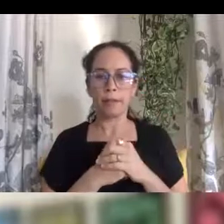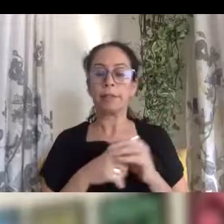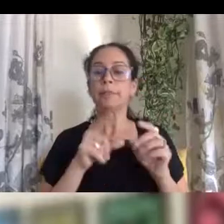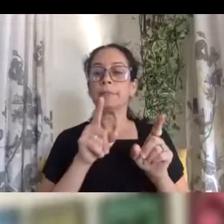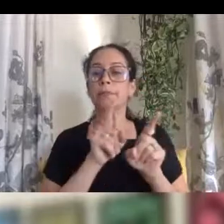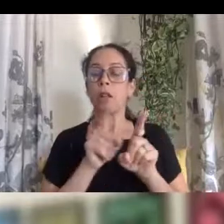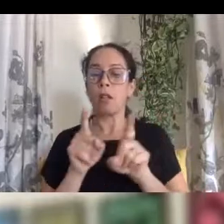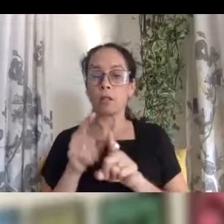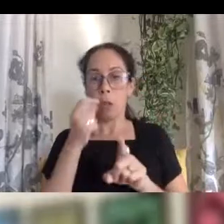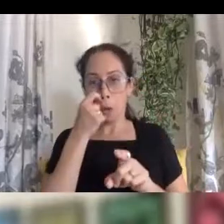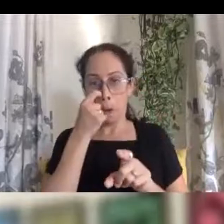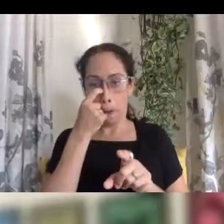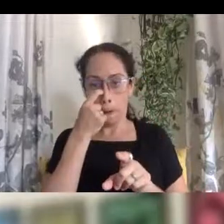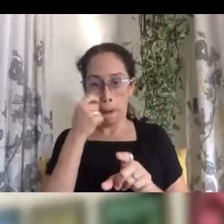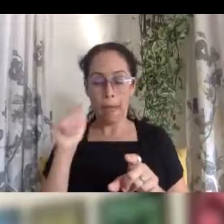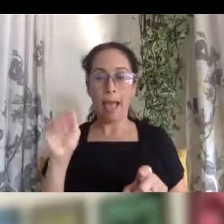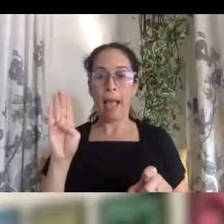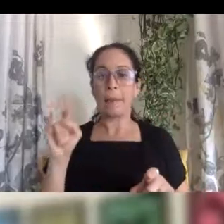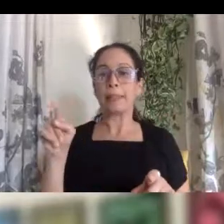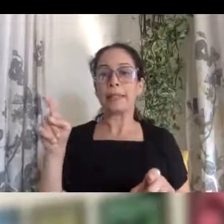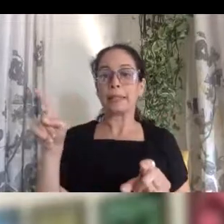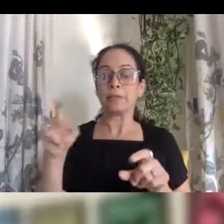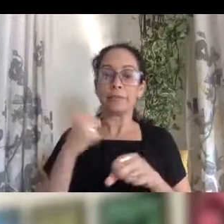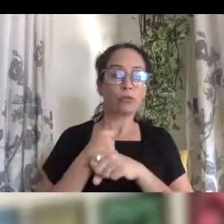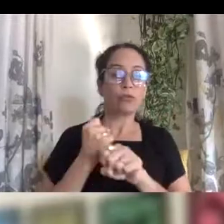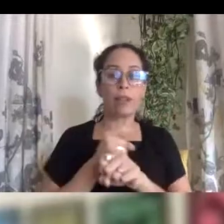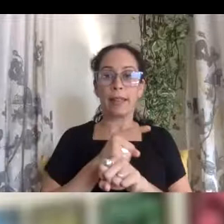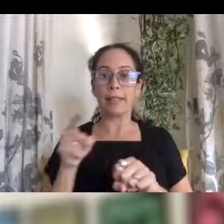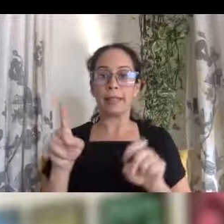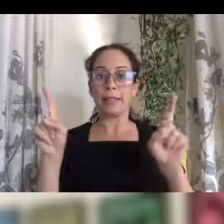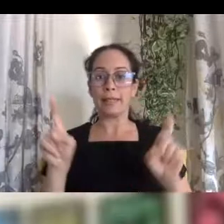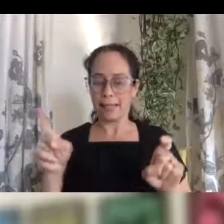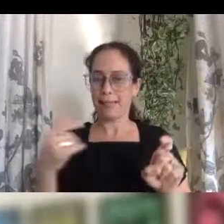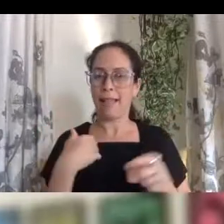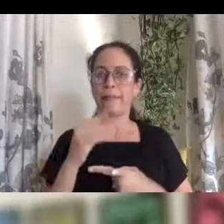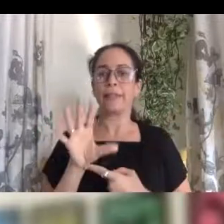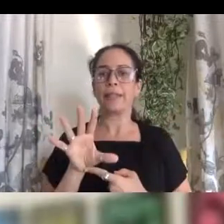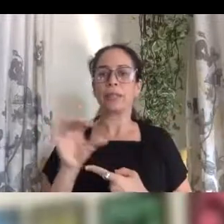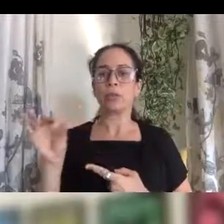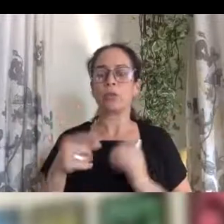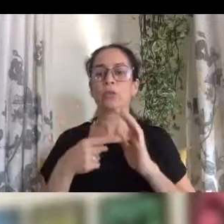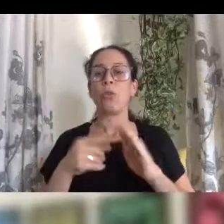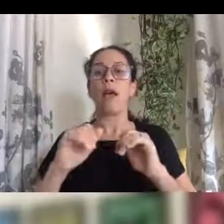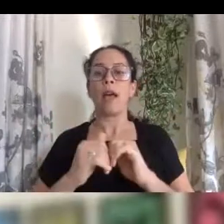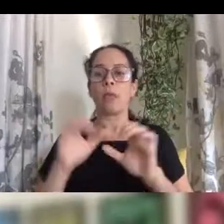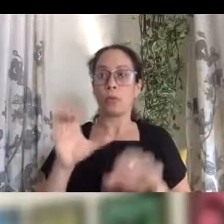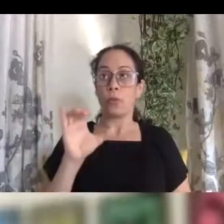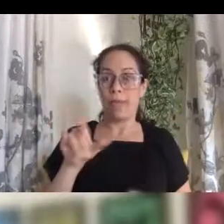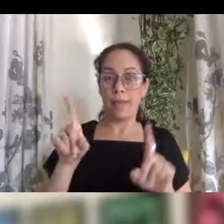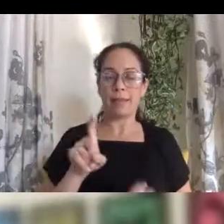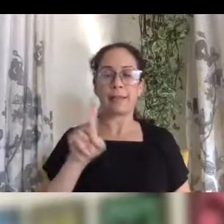also Abbott, who creates these tests. They also have videos that show you how to do the test at home.